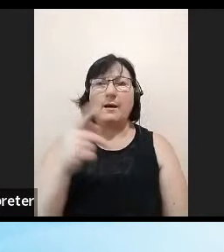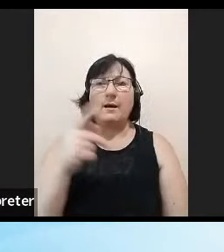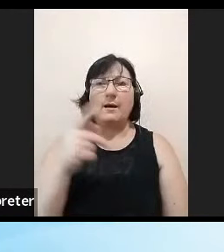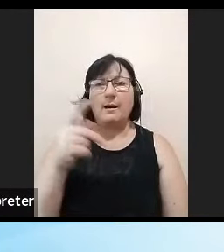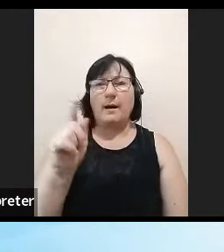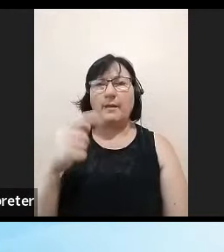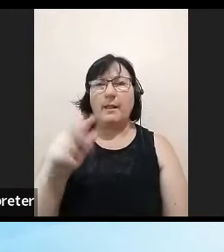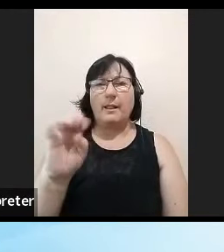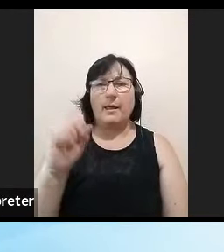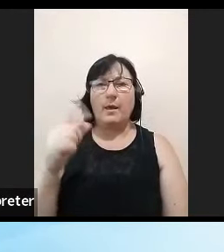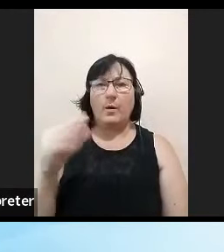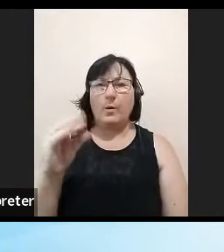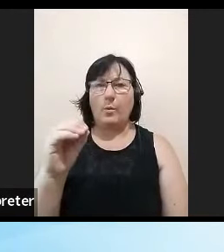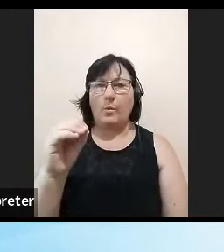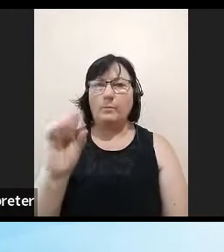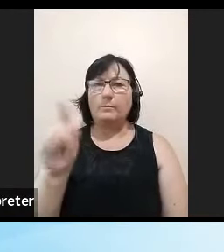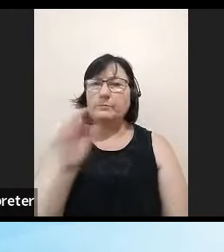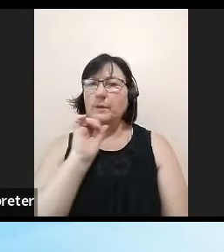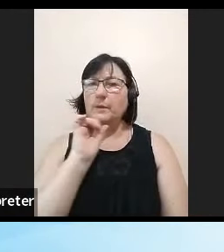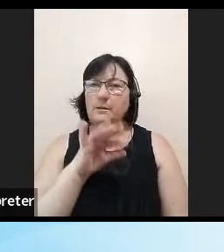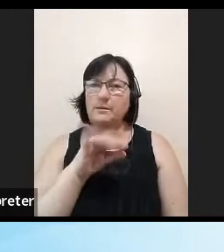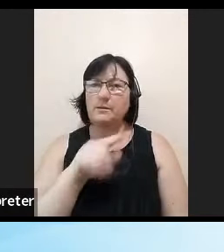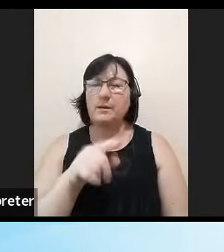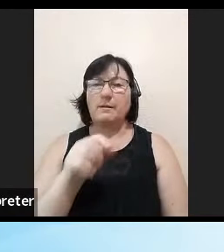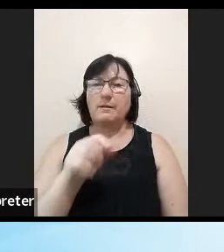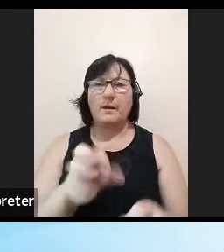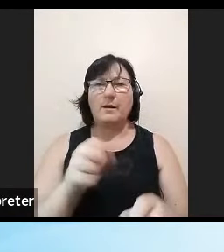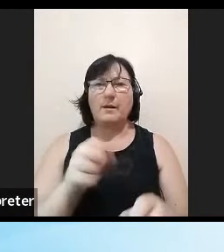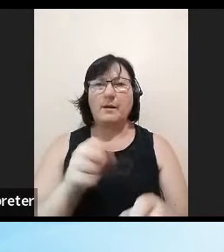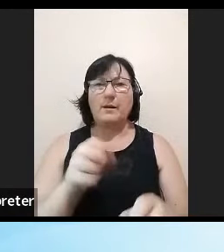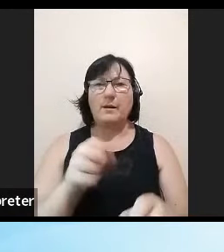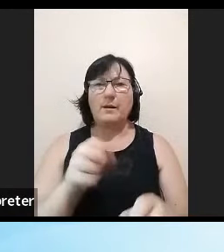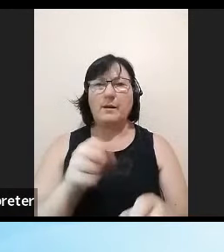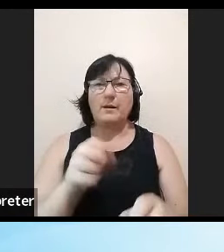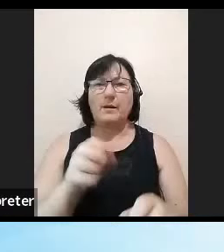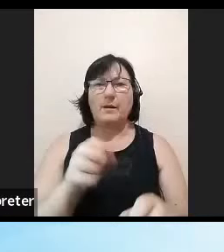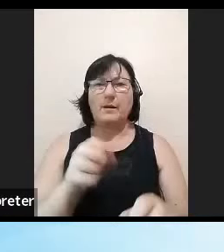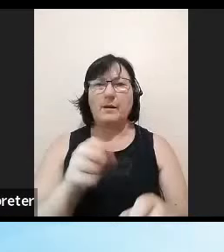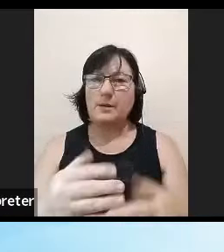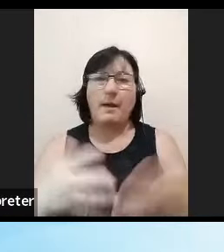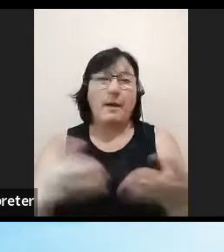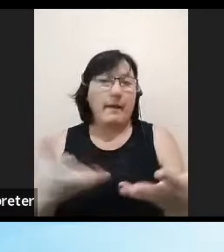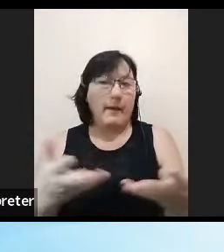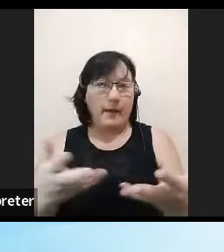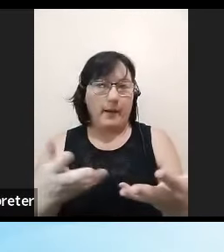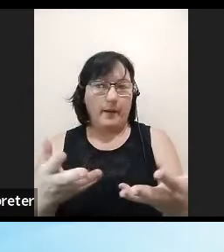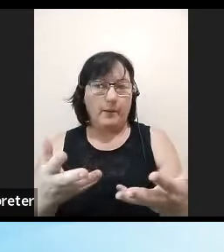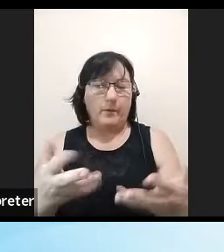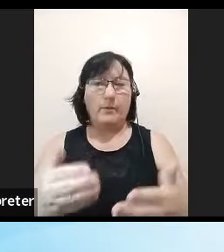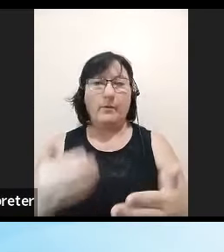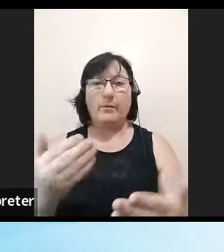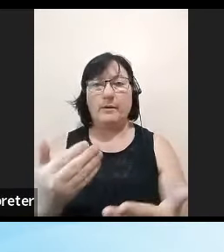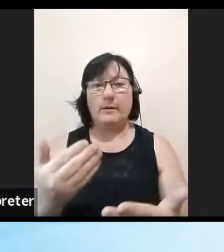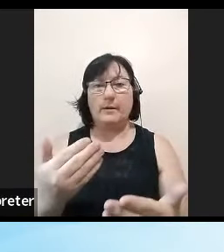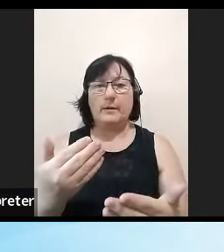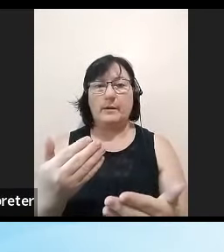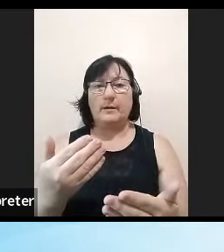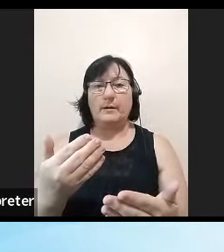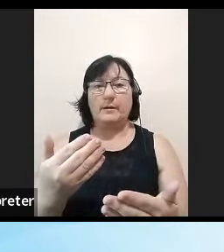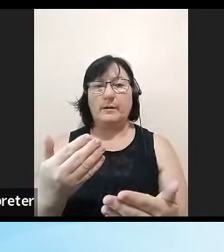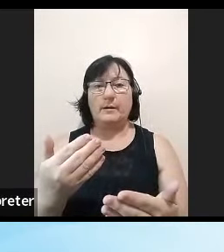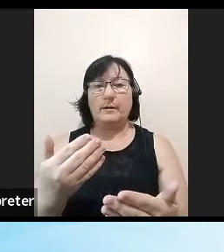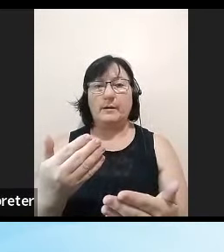the process on how can one find themselves as a recognized